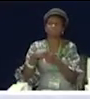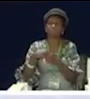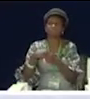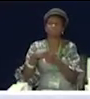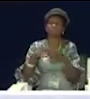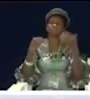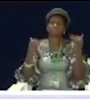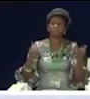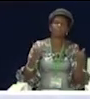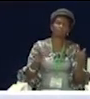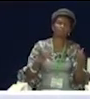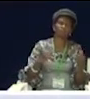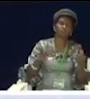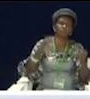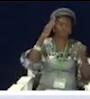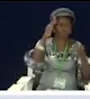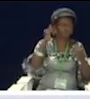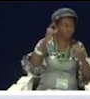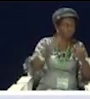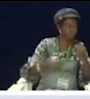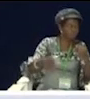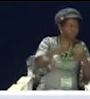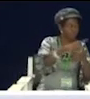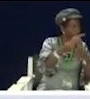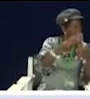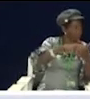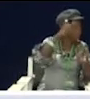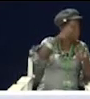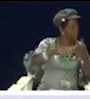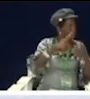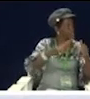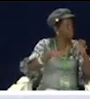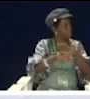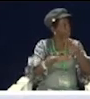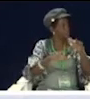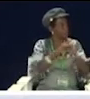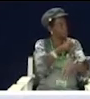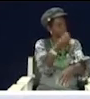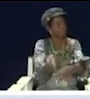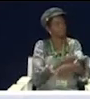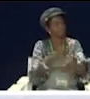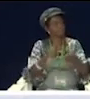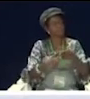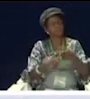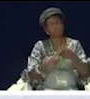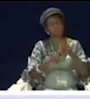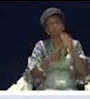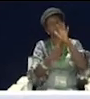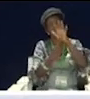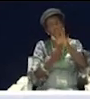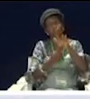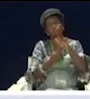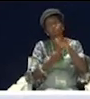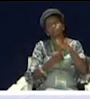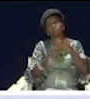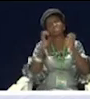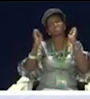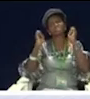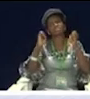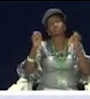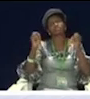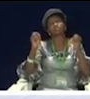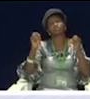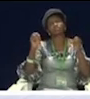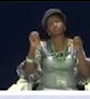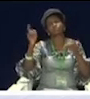Now, why must you learn to be under authority to exercise dominion? Because